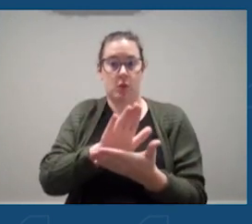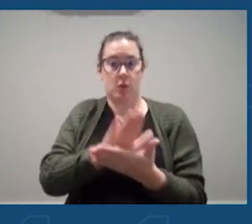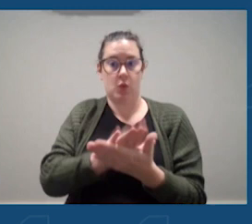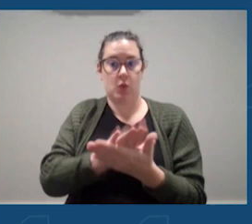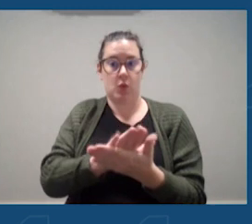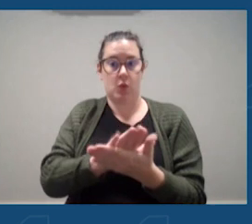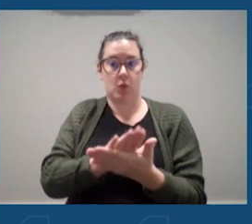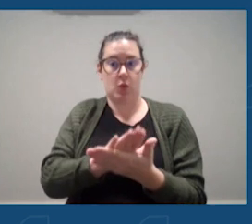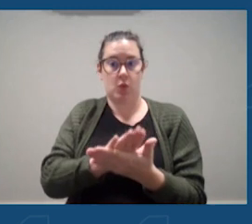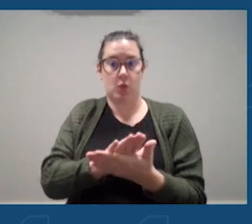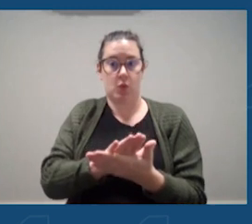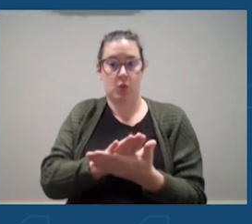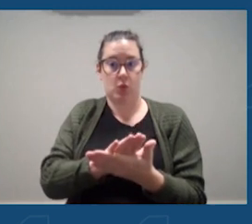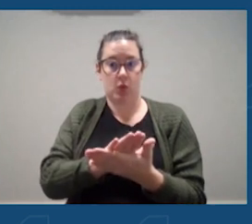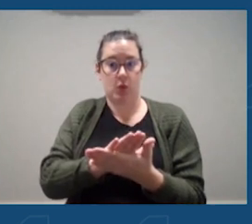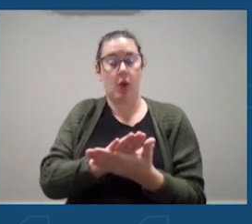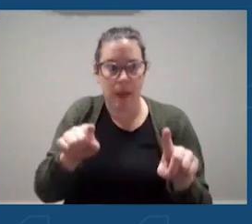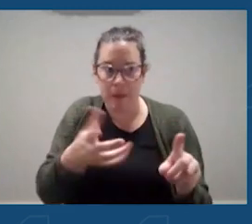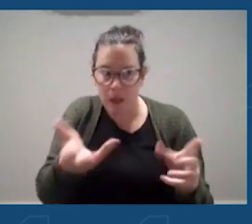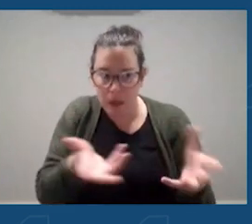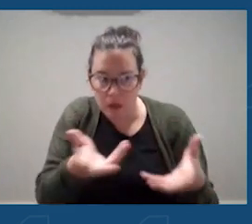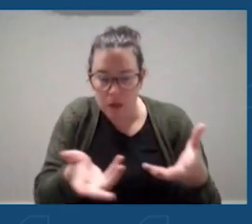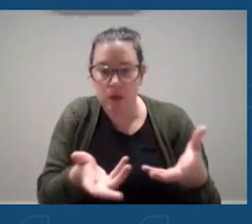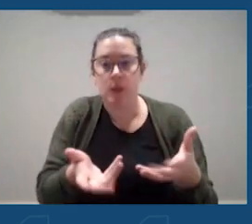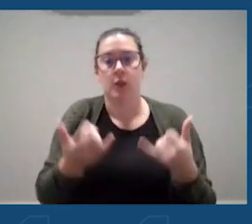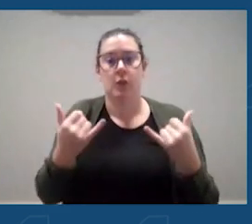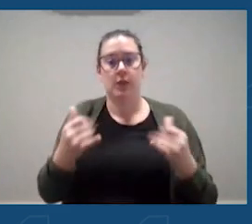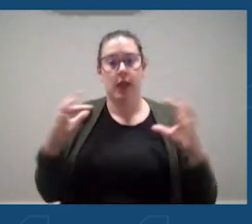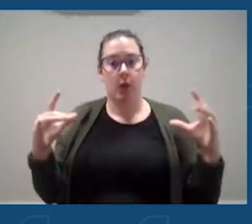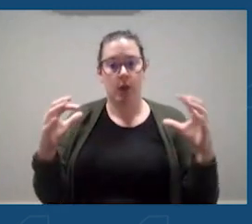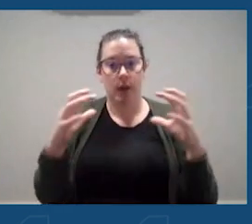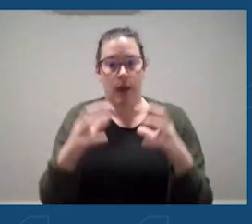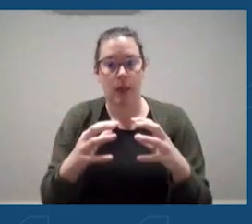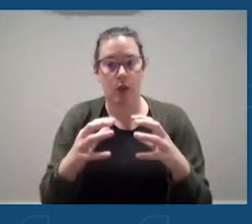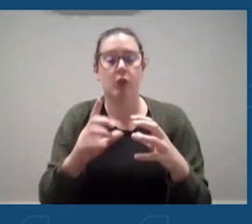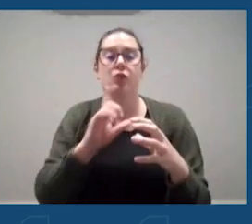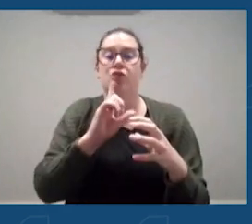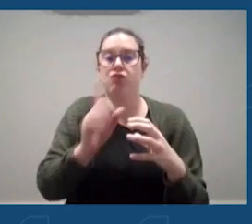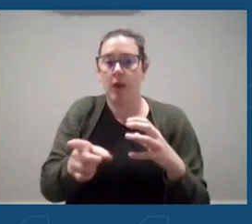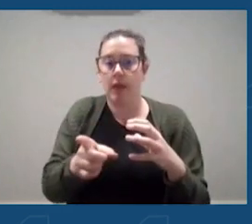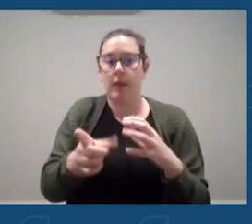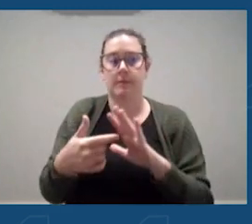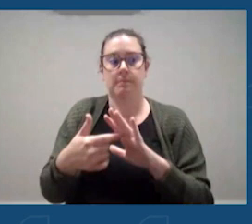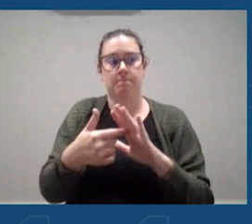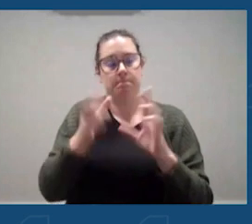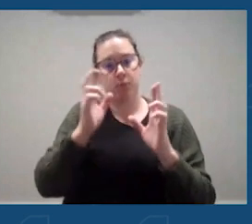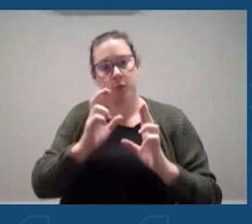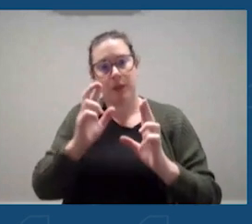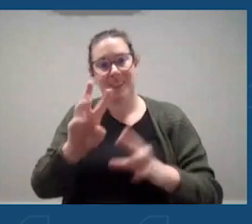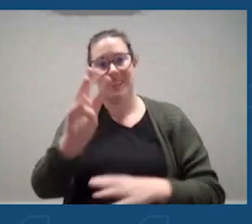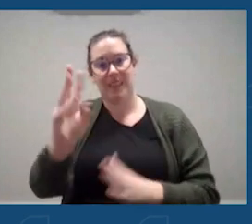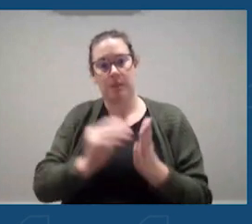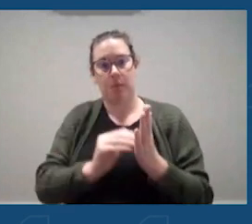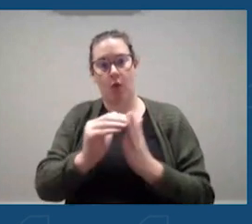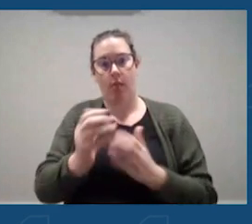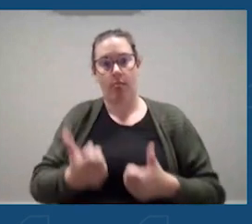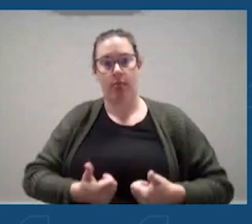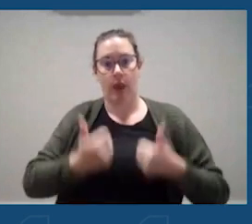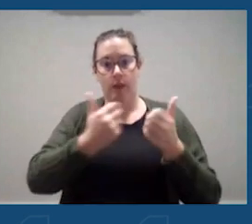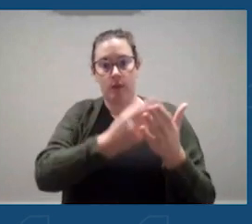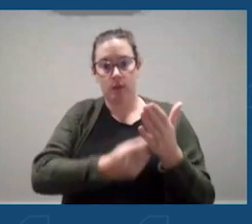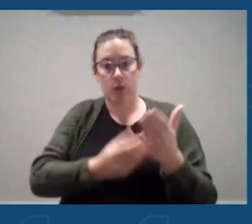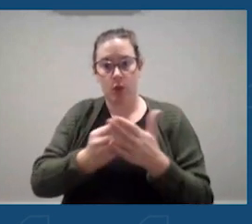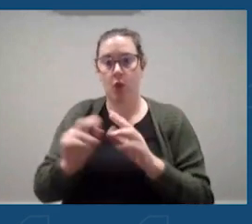here to pay tribute to the 6 million lives that are lost. And when you walk through and you see the faces of people